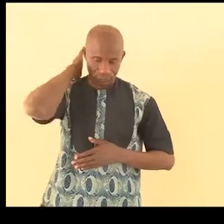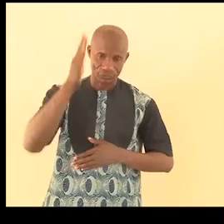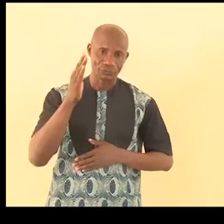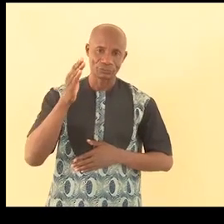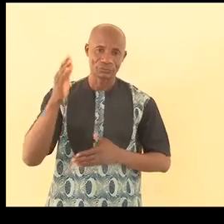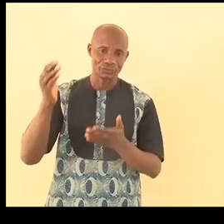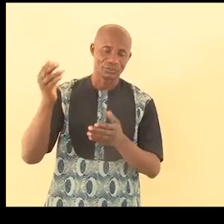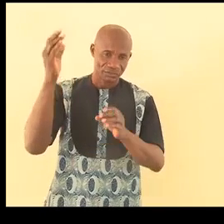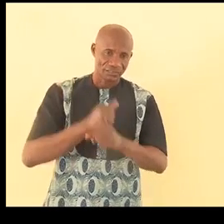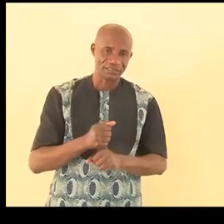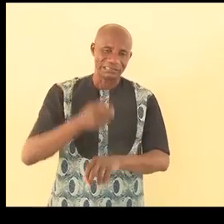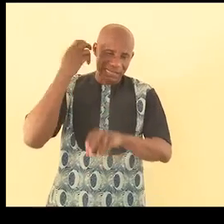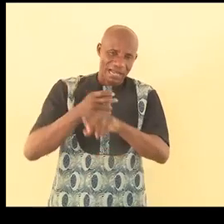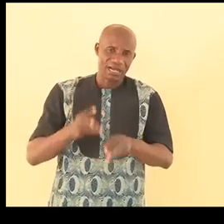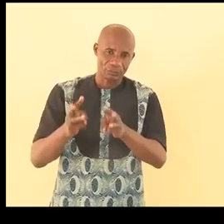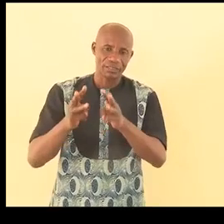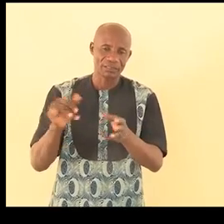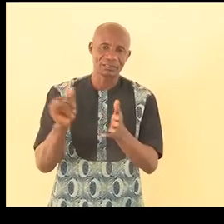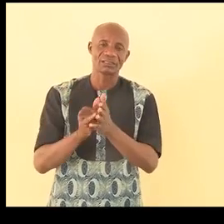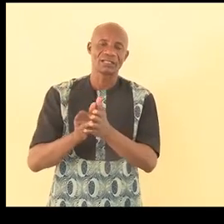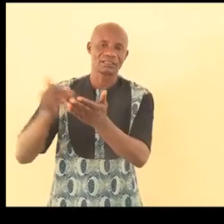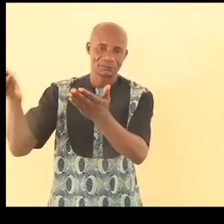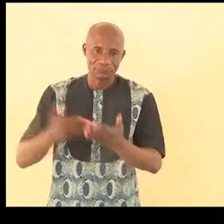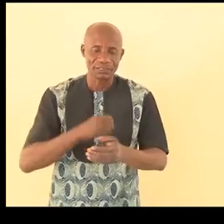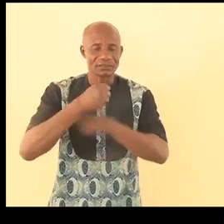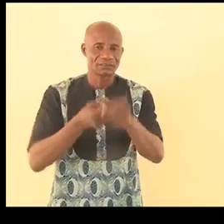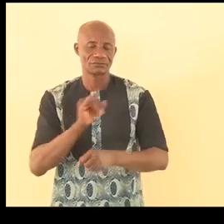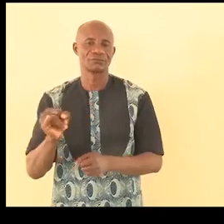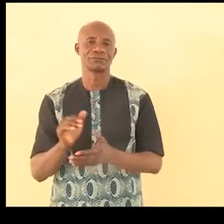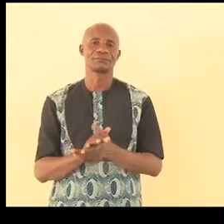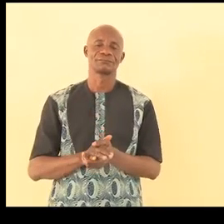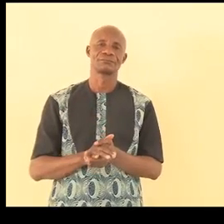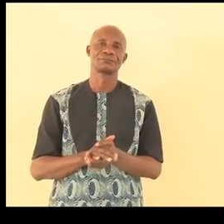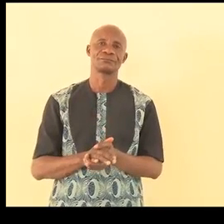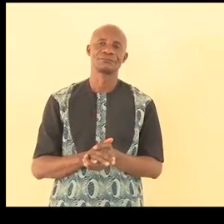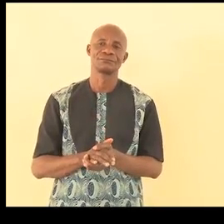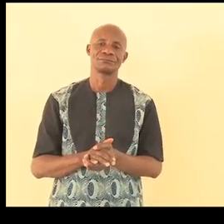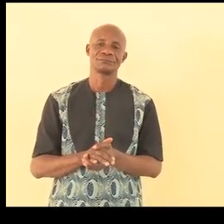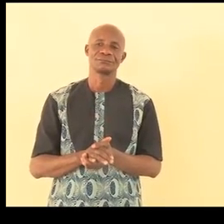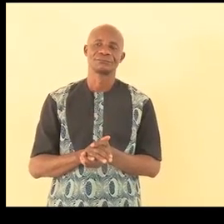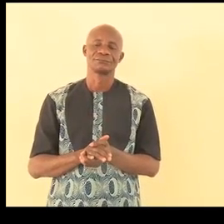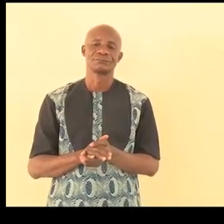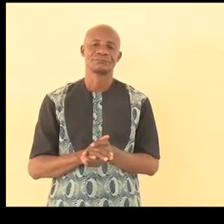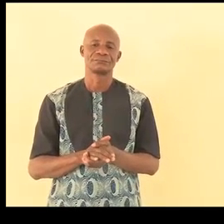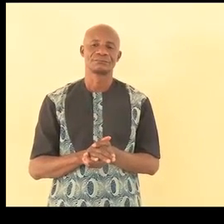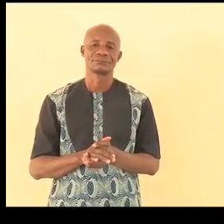Or will you take the hard way, which yields immediate toil and suffering?